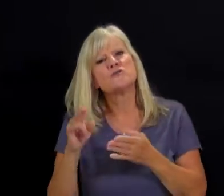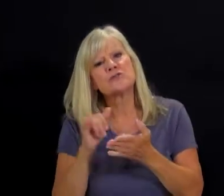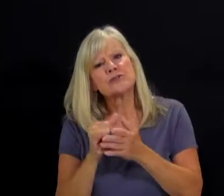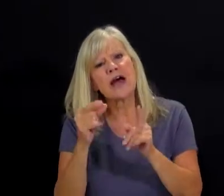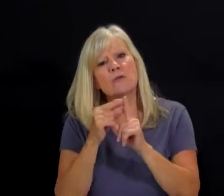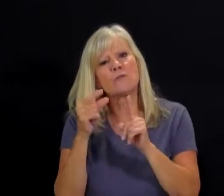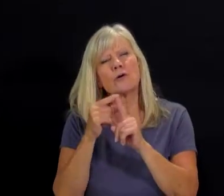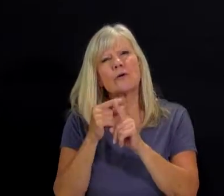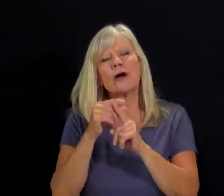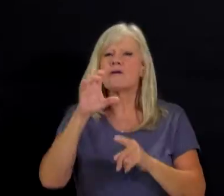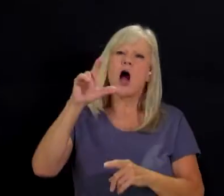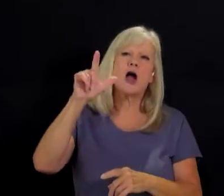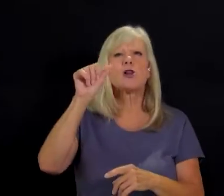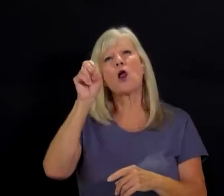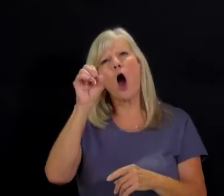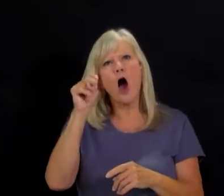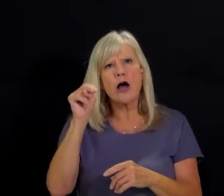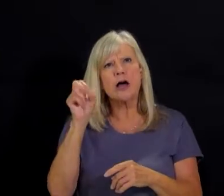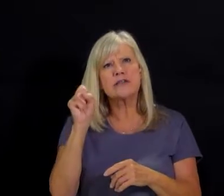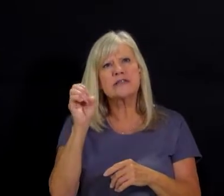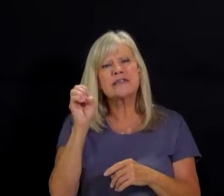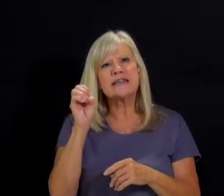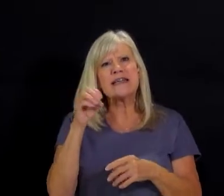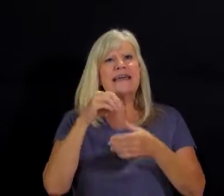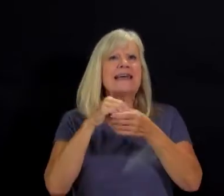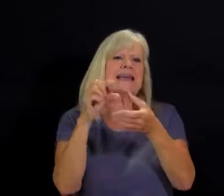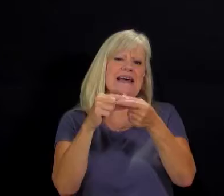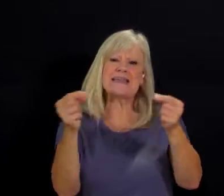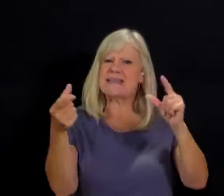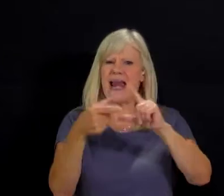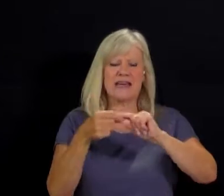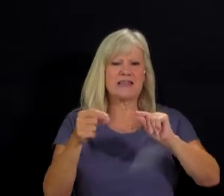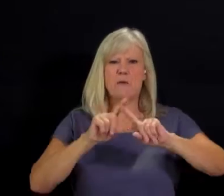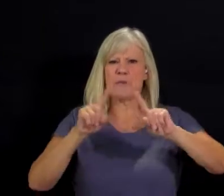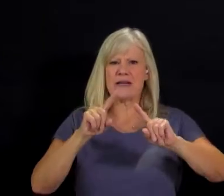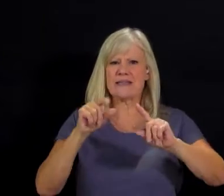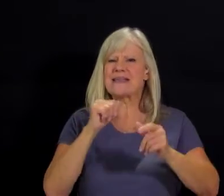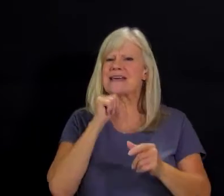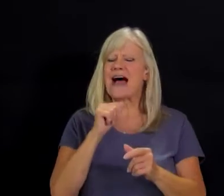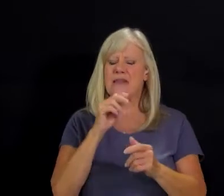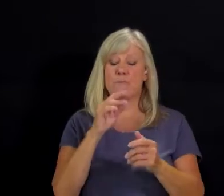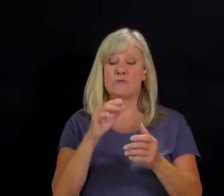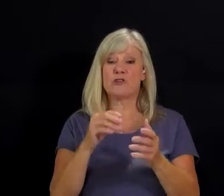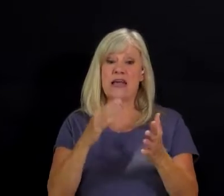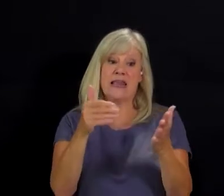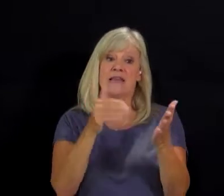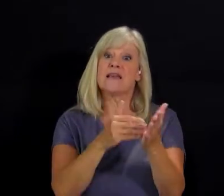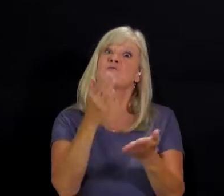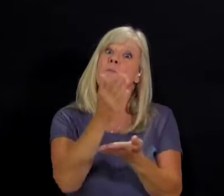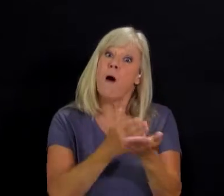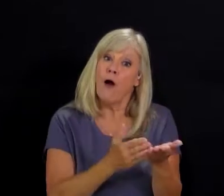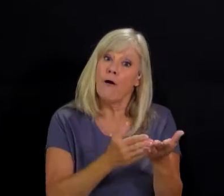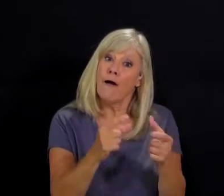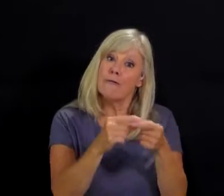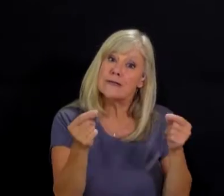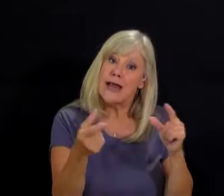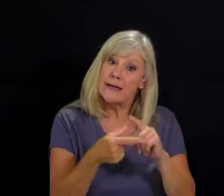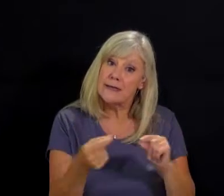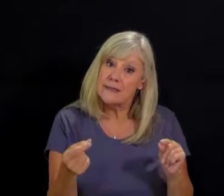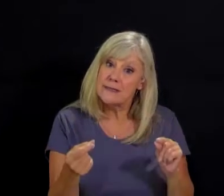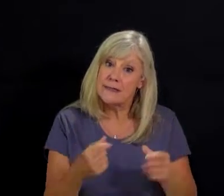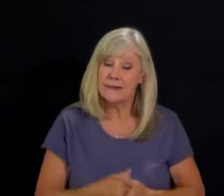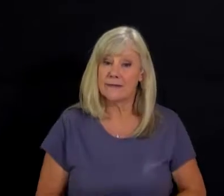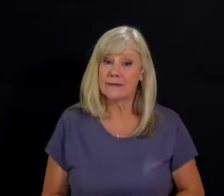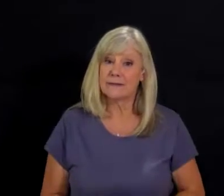a clause of a sentence that is not the main clause. In fact, given the properties of a